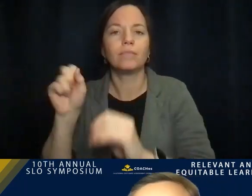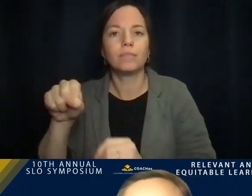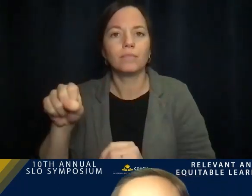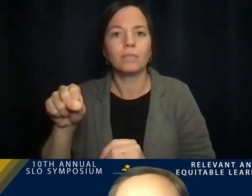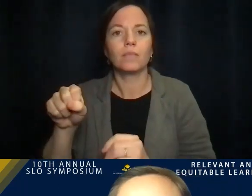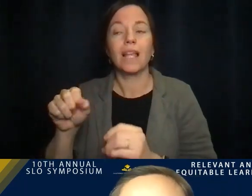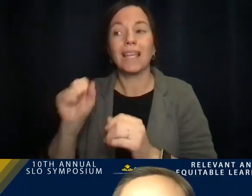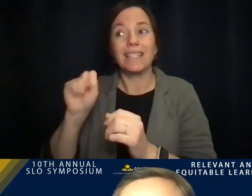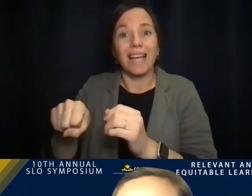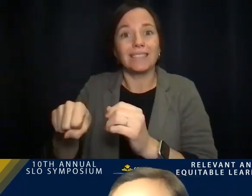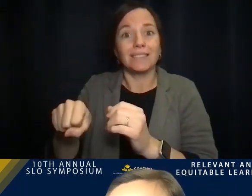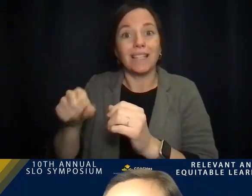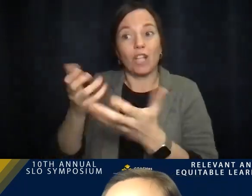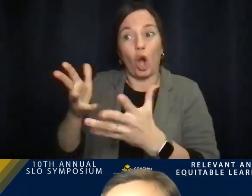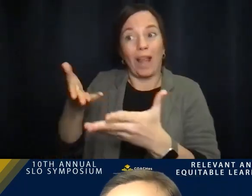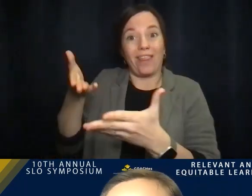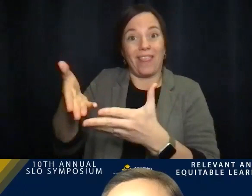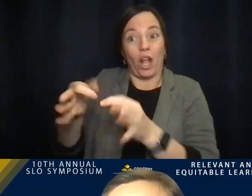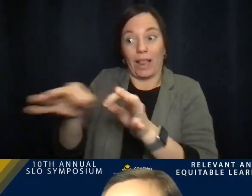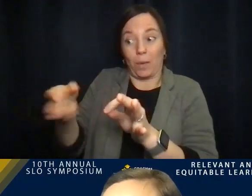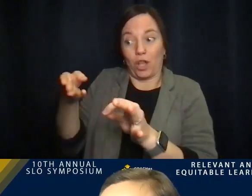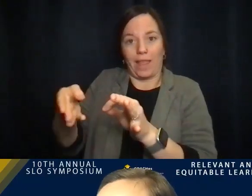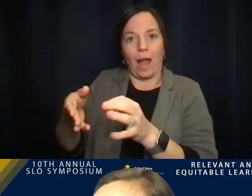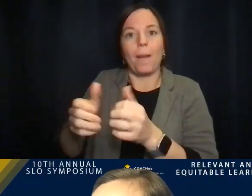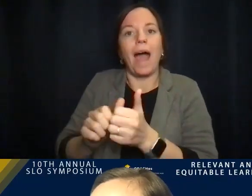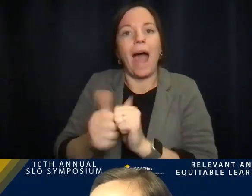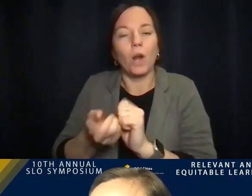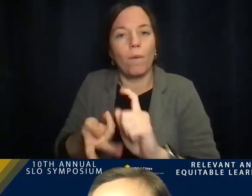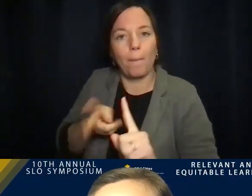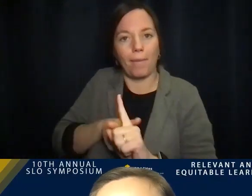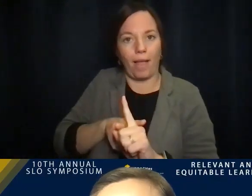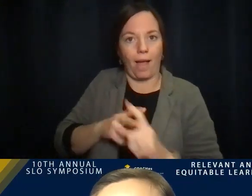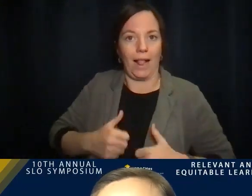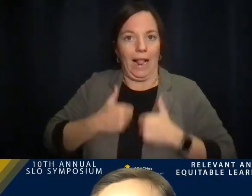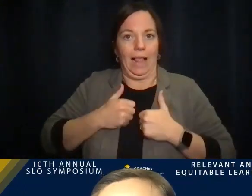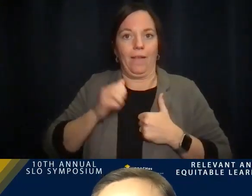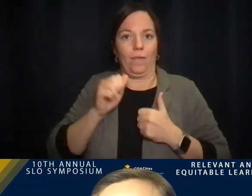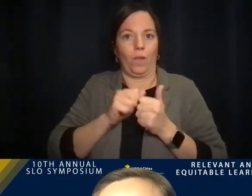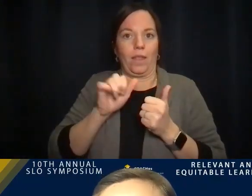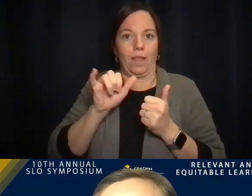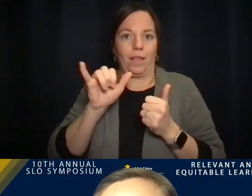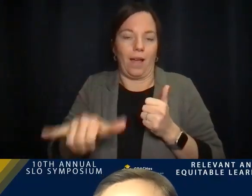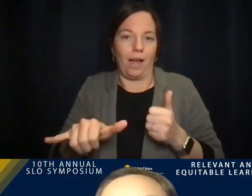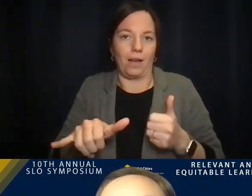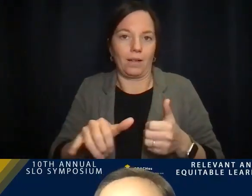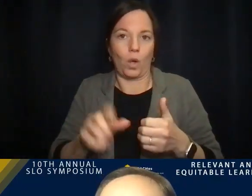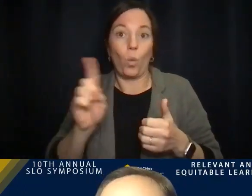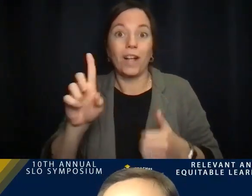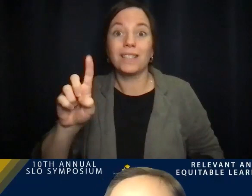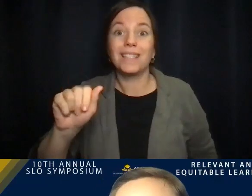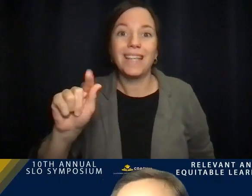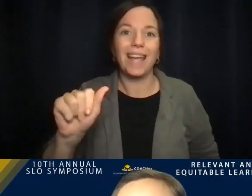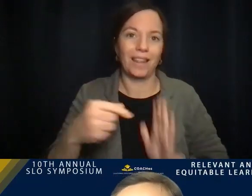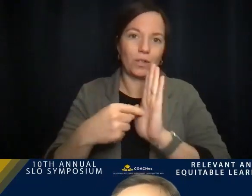do we live that? And where is the data? Where's the data that shows that? Okay. The other thing I want to touch